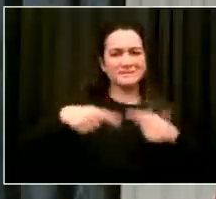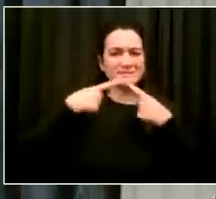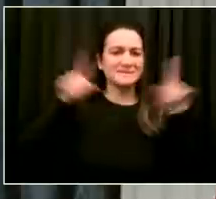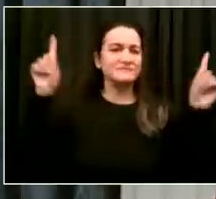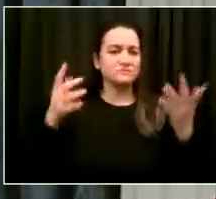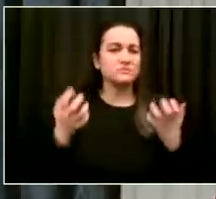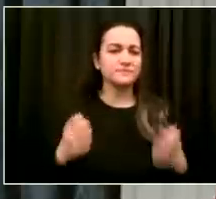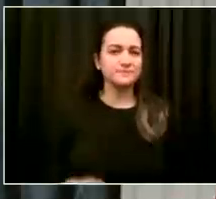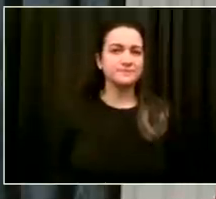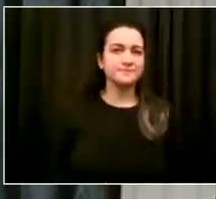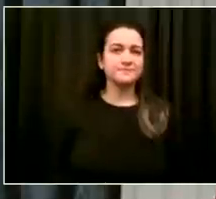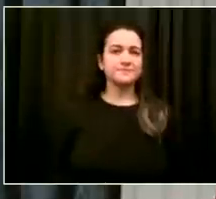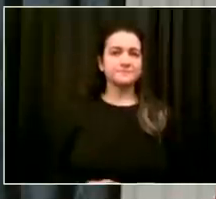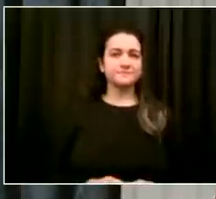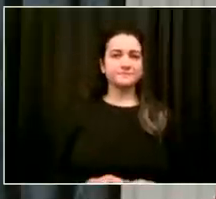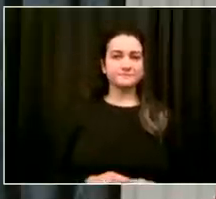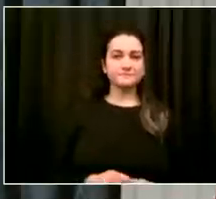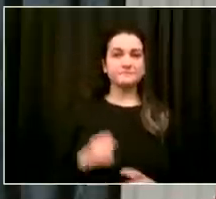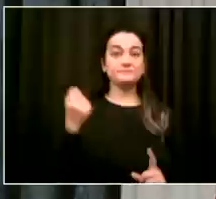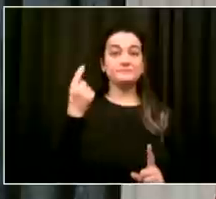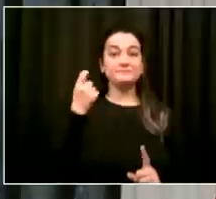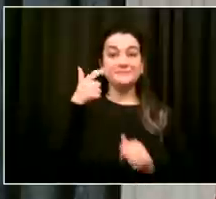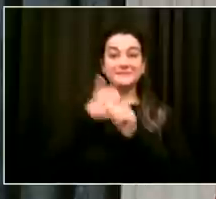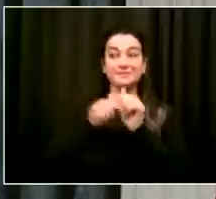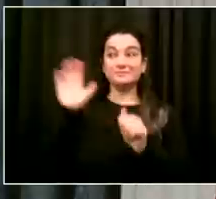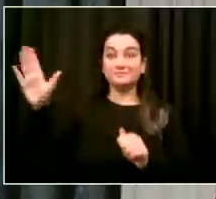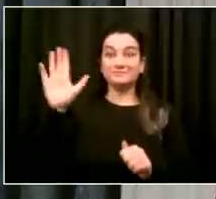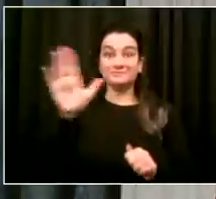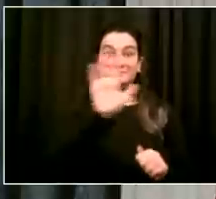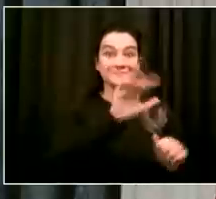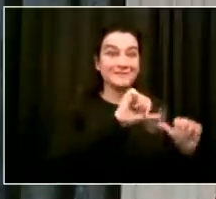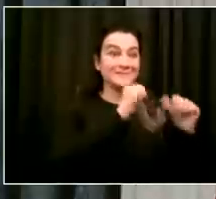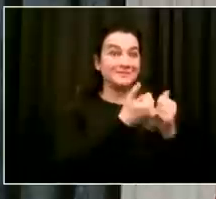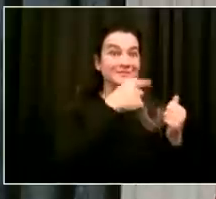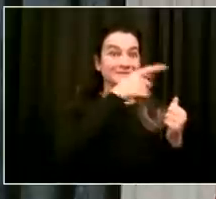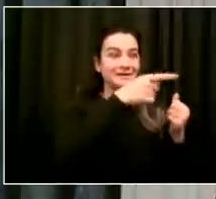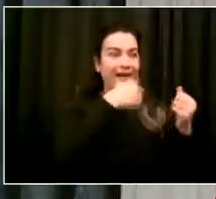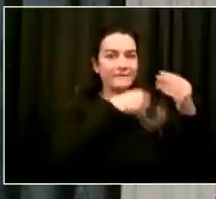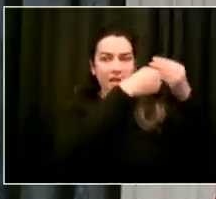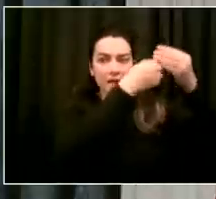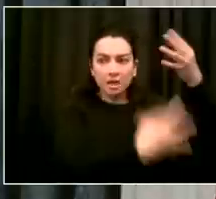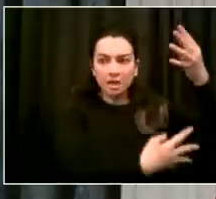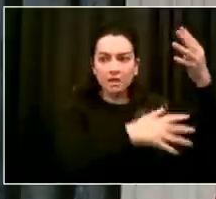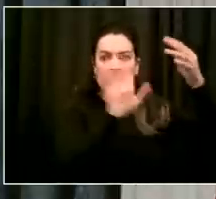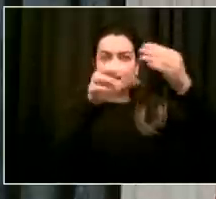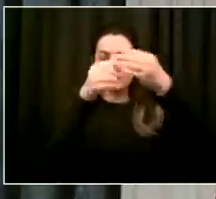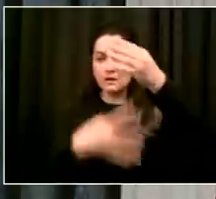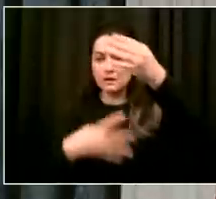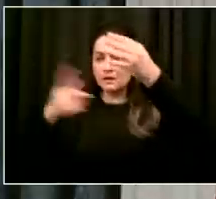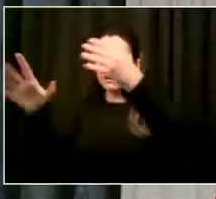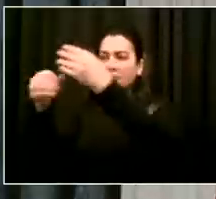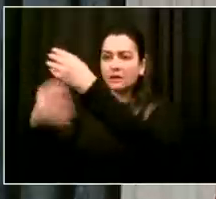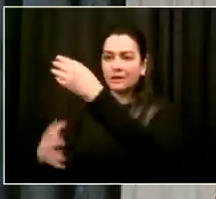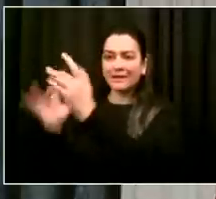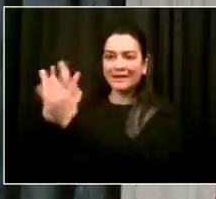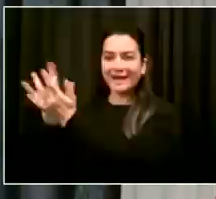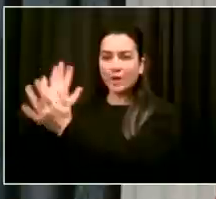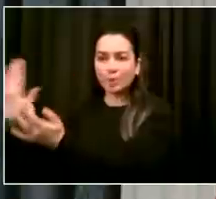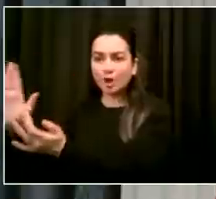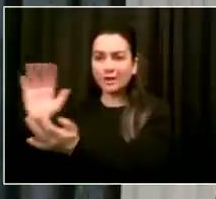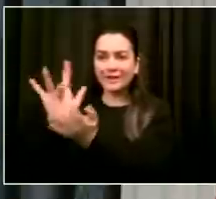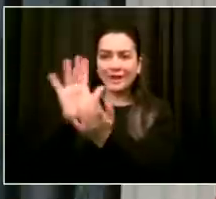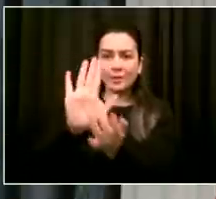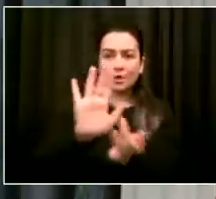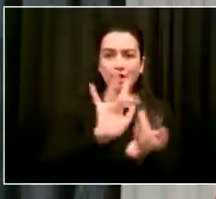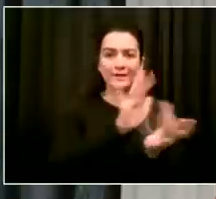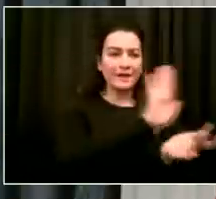organizations that can also carry the message for us. It is very important, but there is no one like a family member who is the